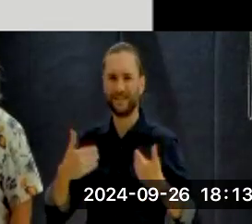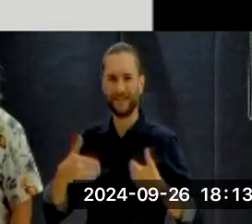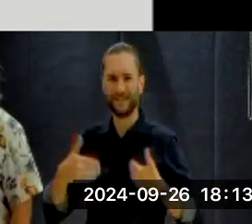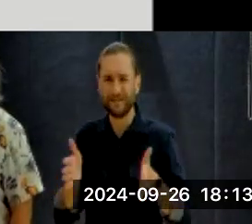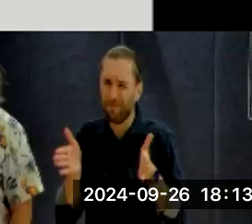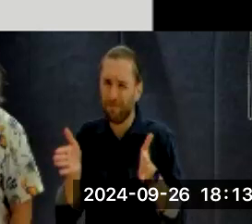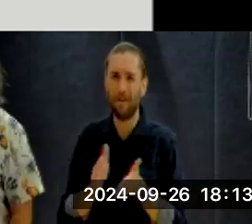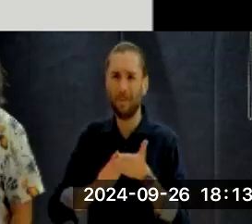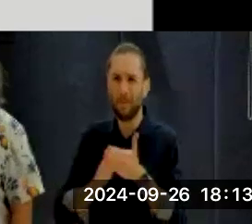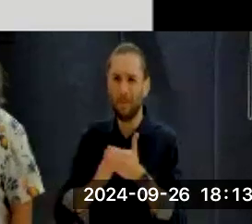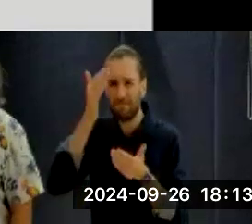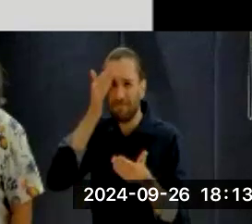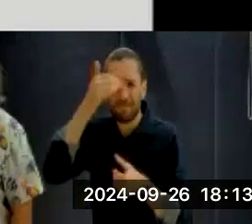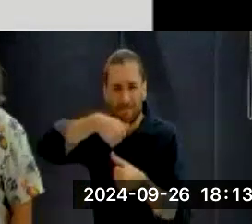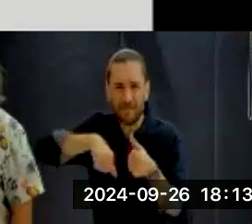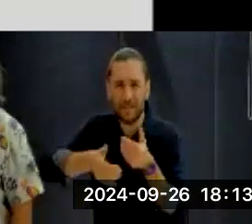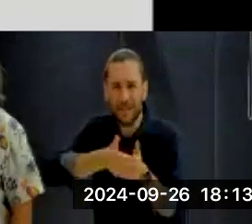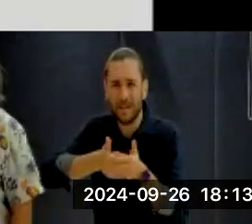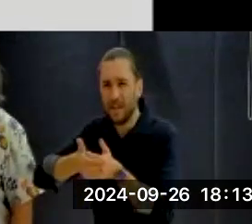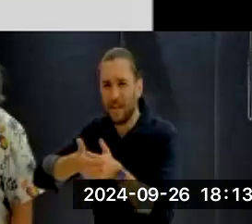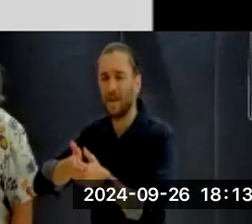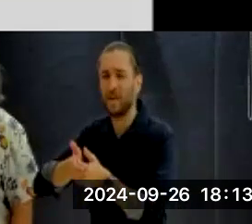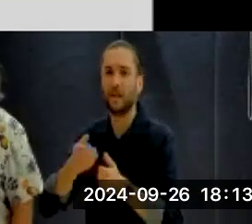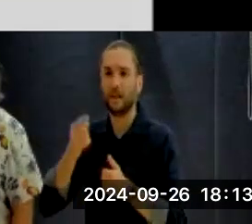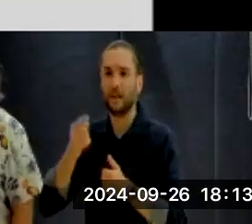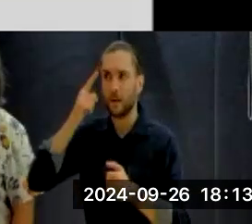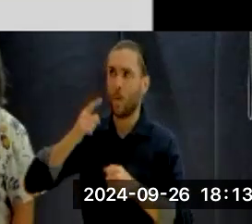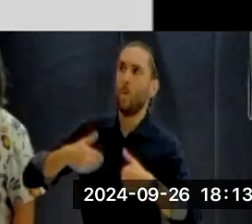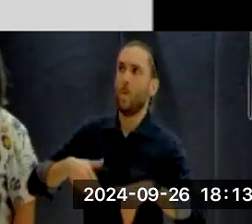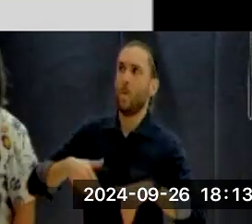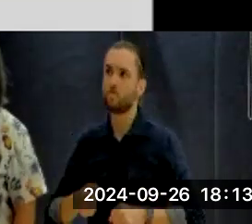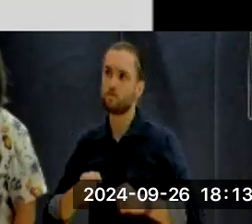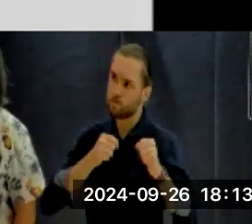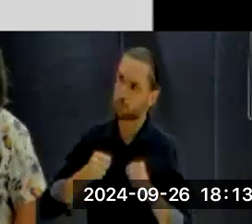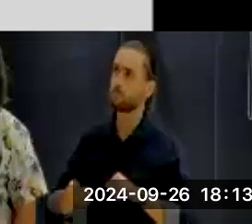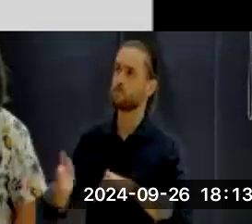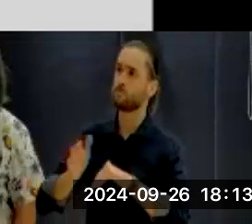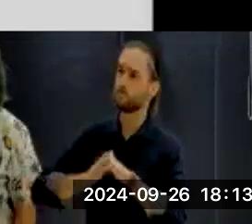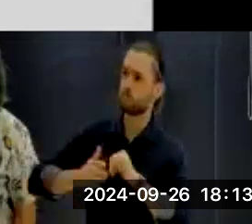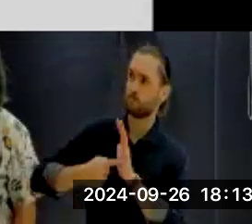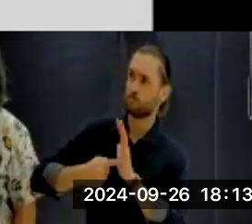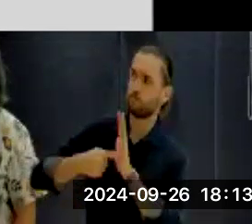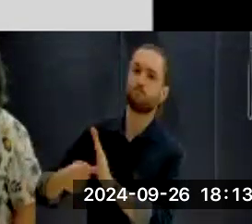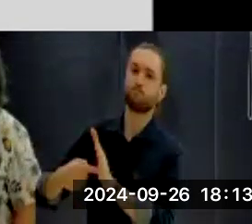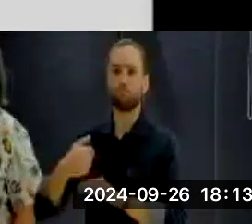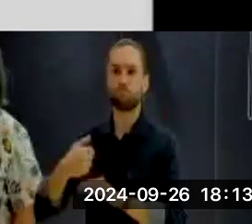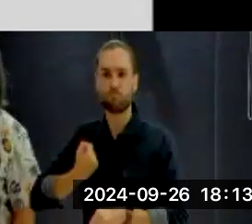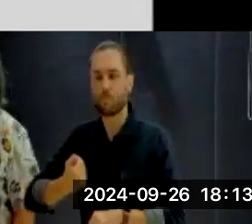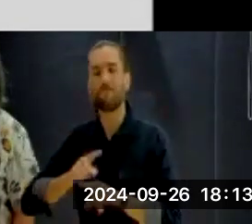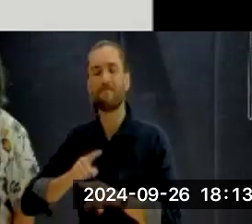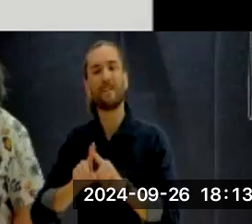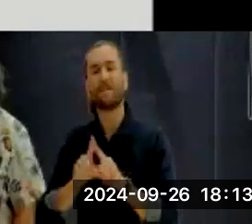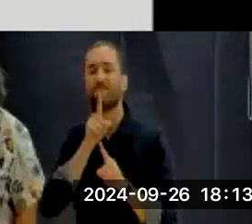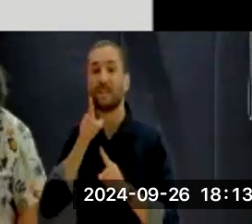that you have to be strong against the world. And so showing disability can be a sign of